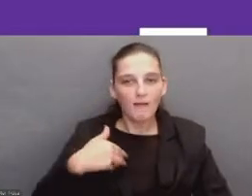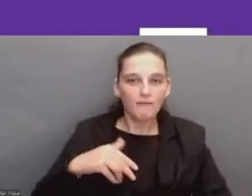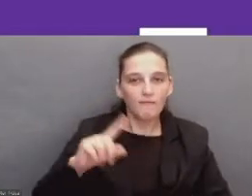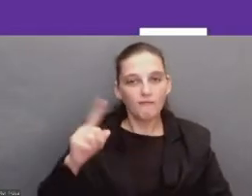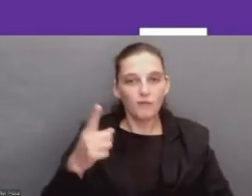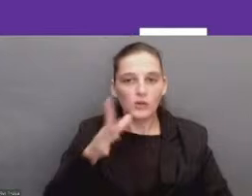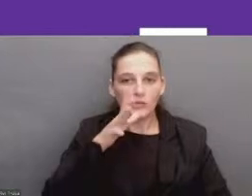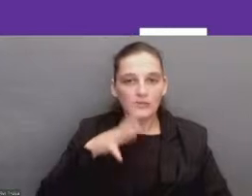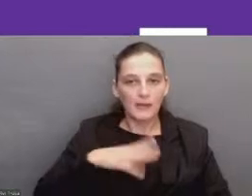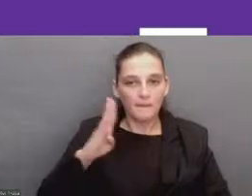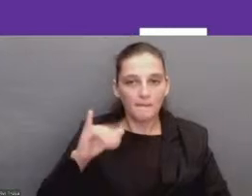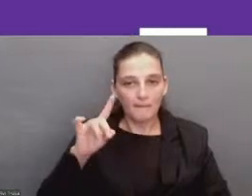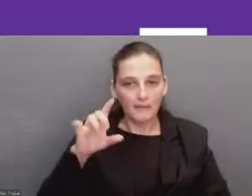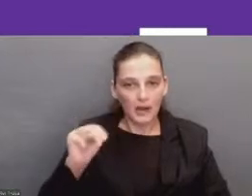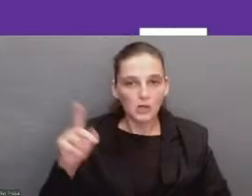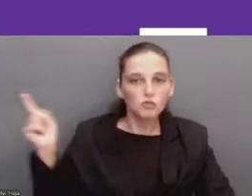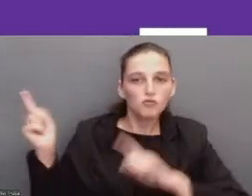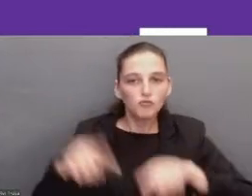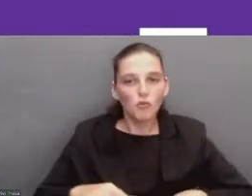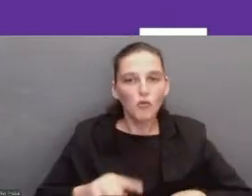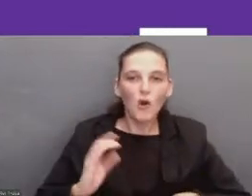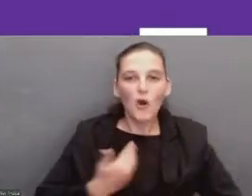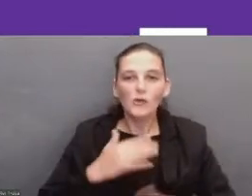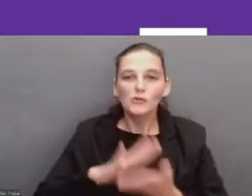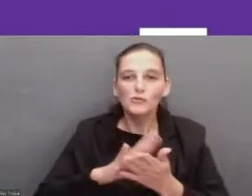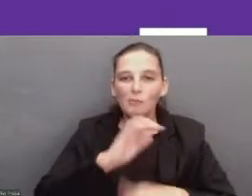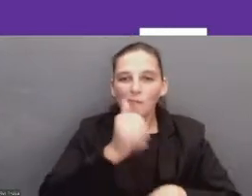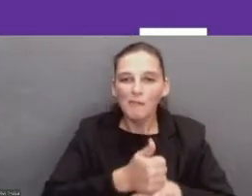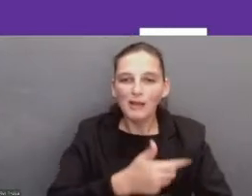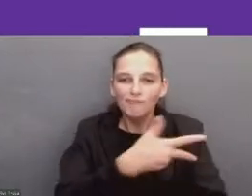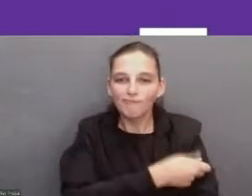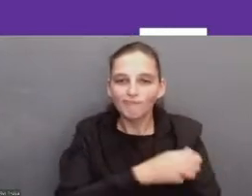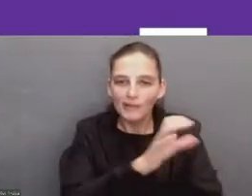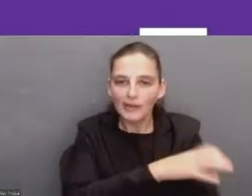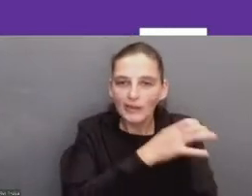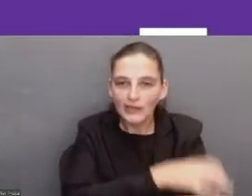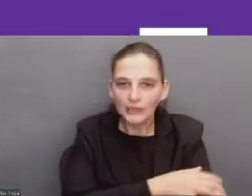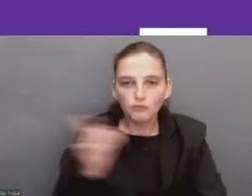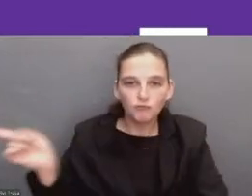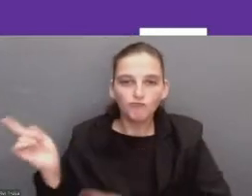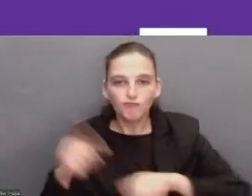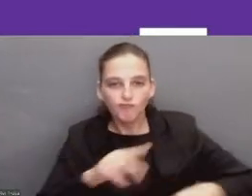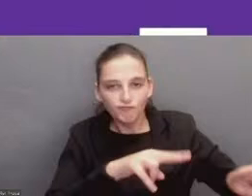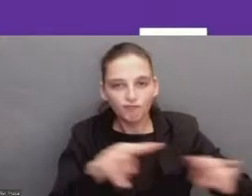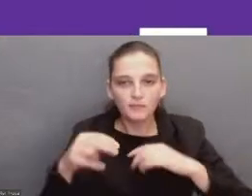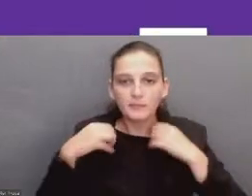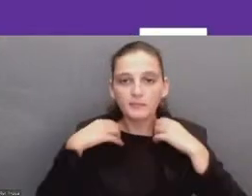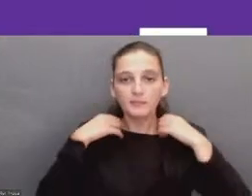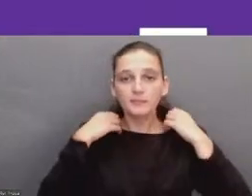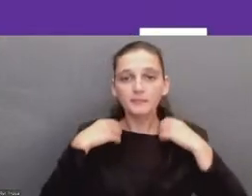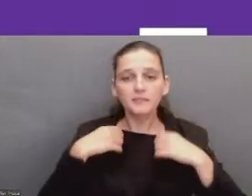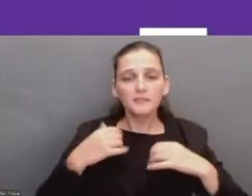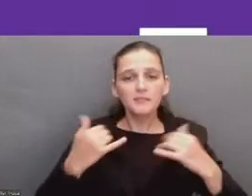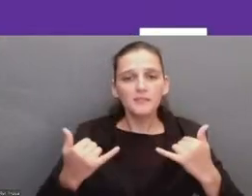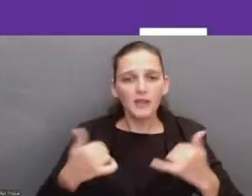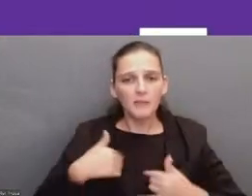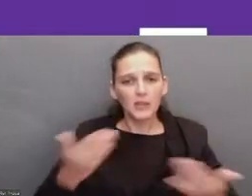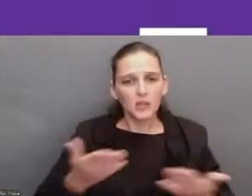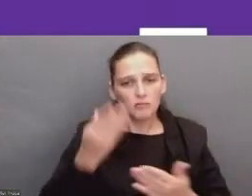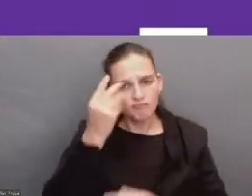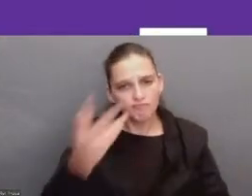one of our school-based vaccination clinics. I'm here today to share Parkland's experience using health